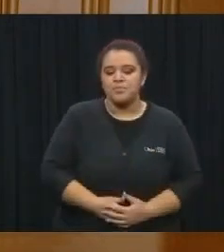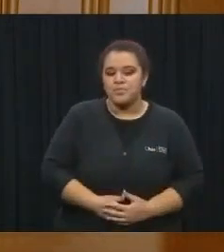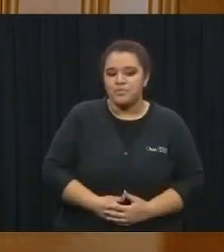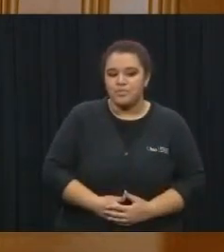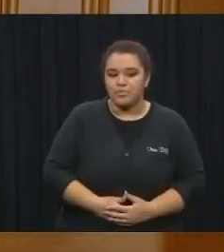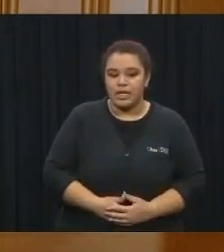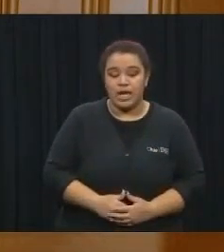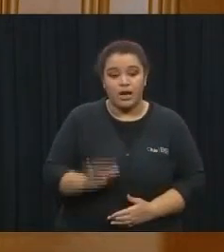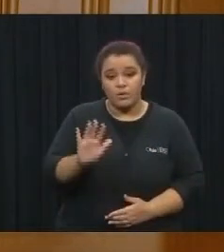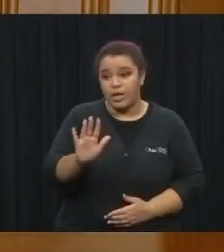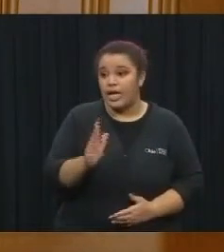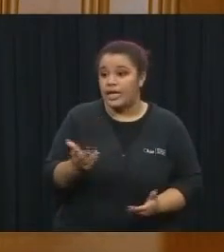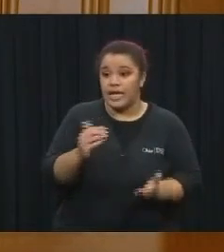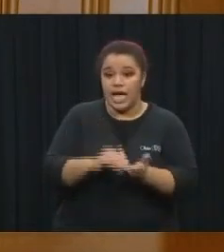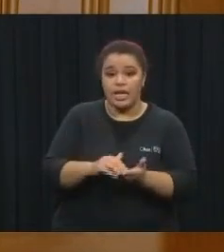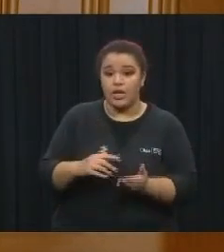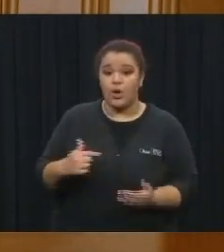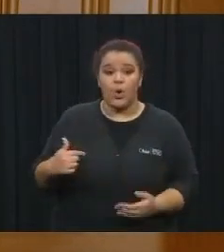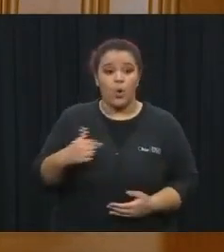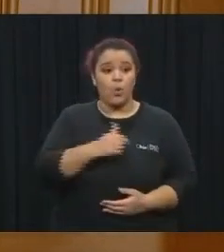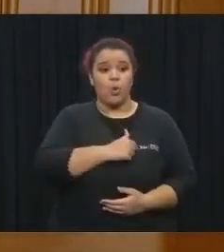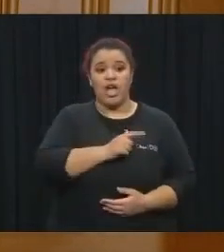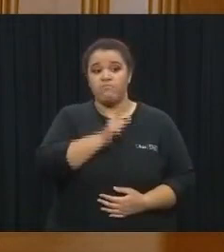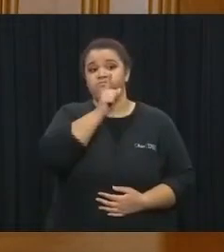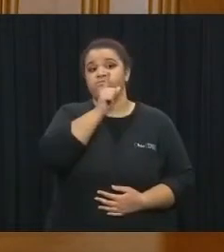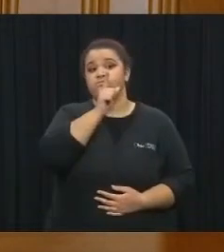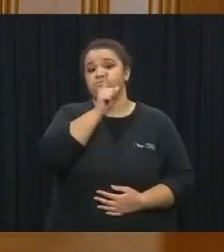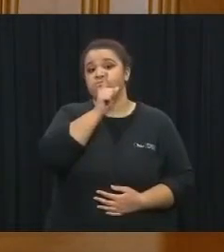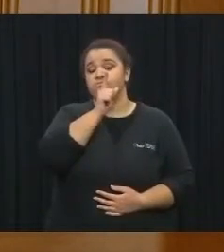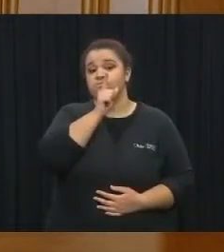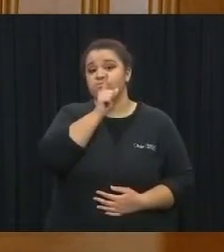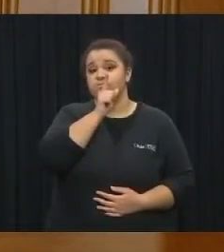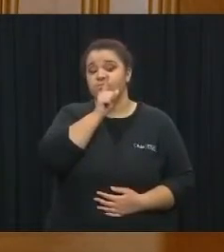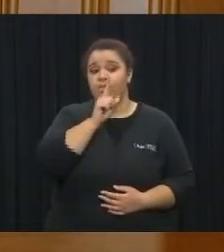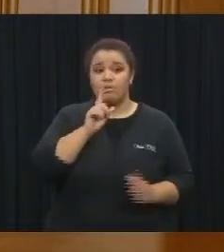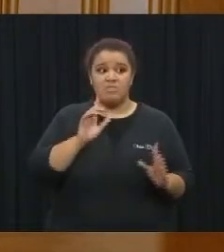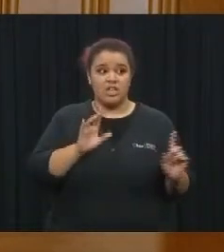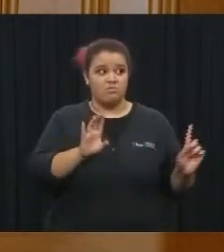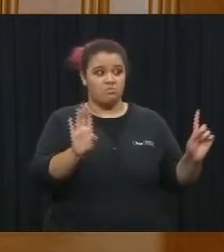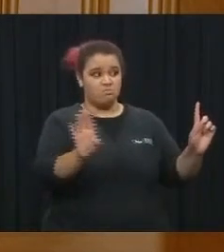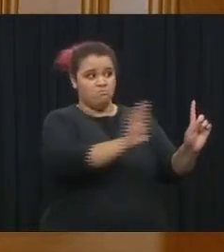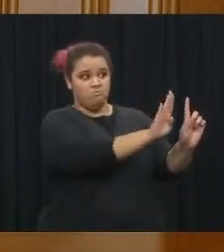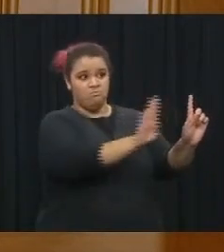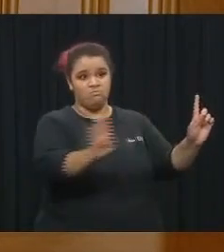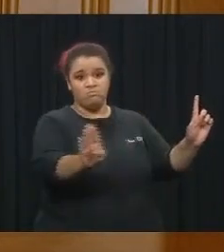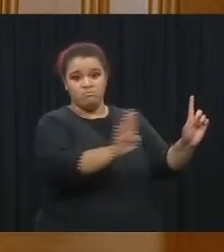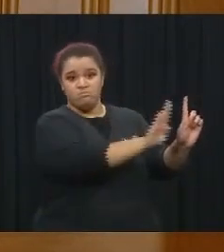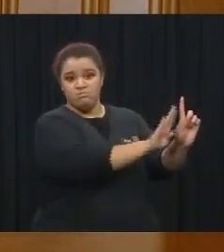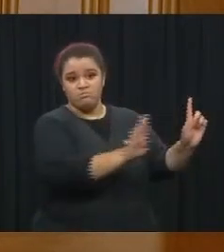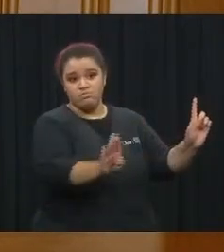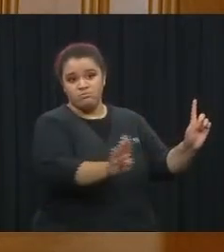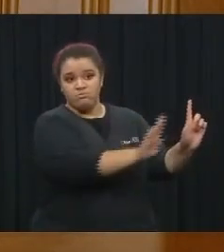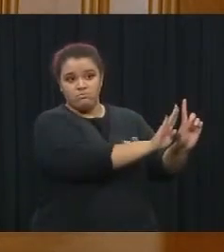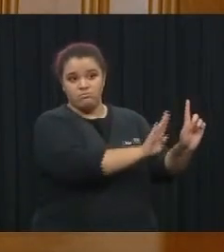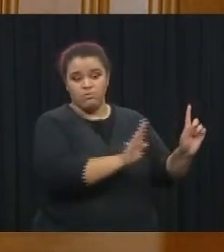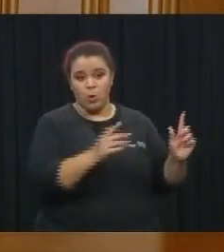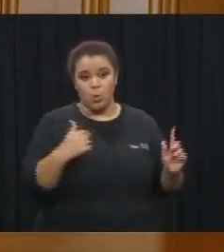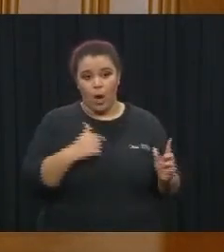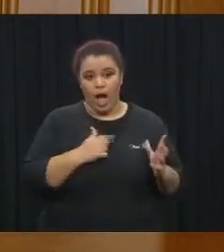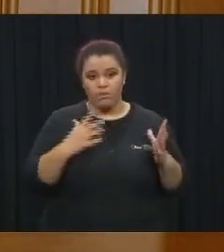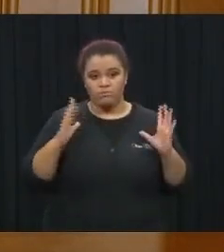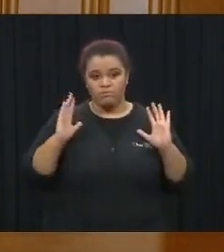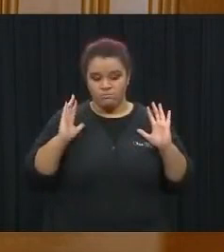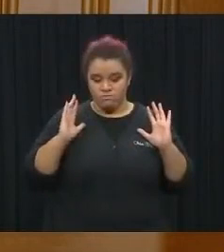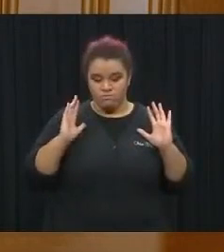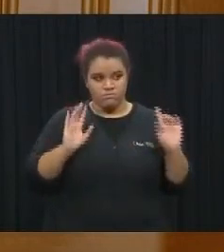we're not going to comment on something that is going back and forth with the lawyers at this point. The order